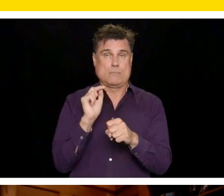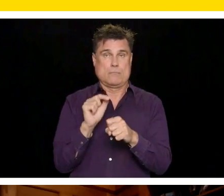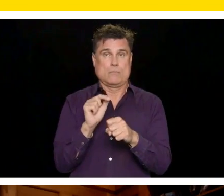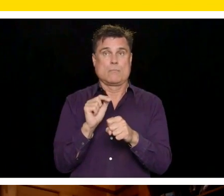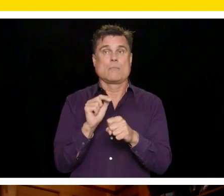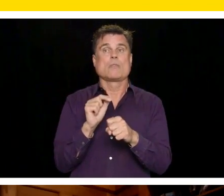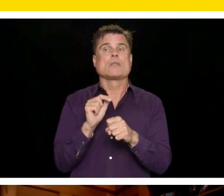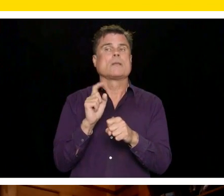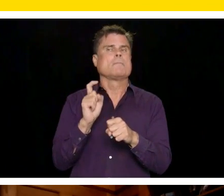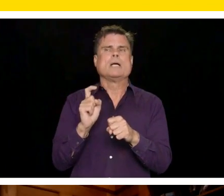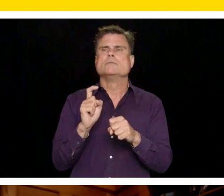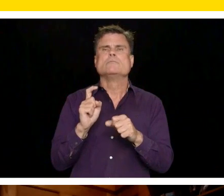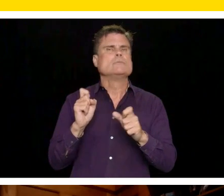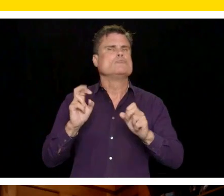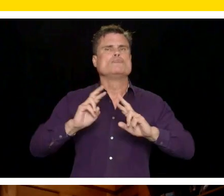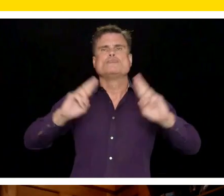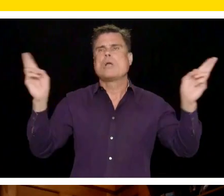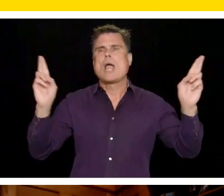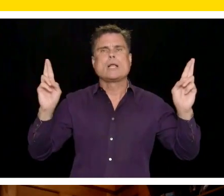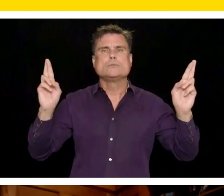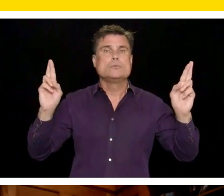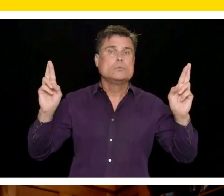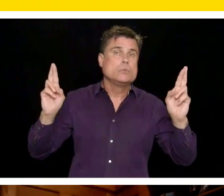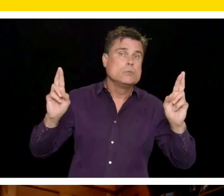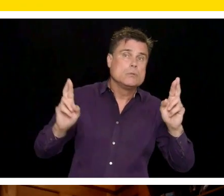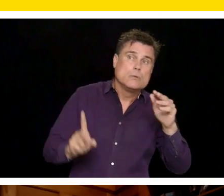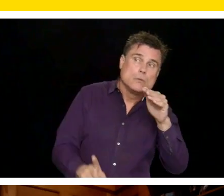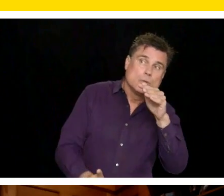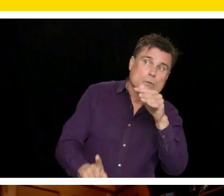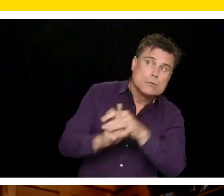BC, perhaps by area?